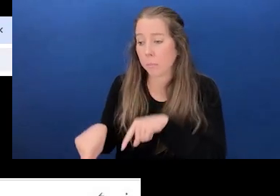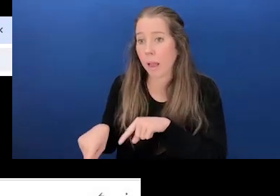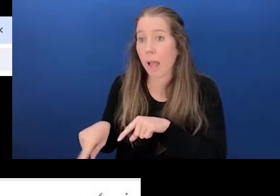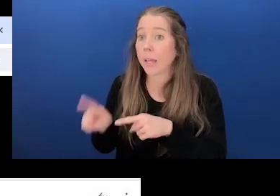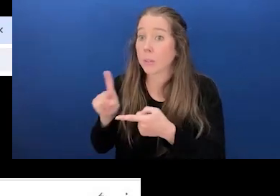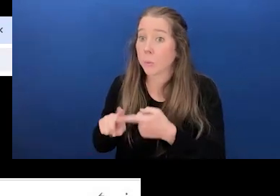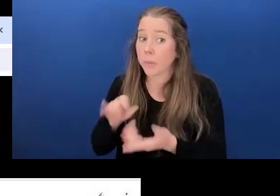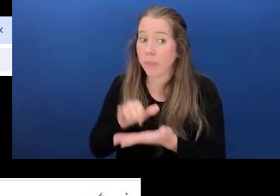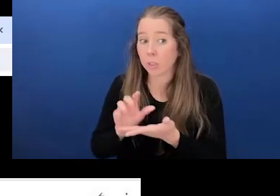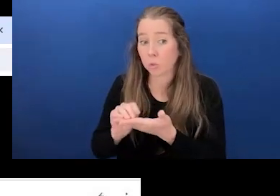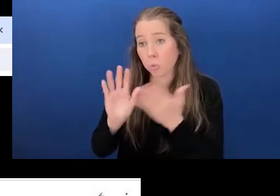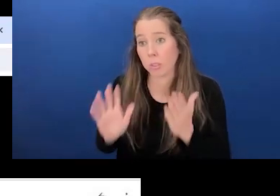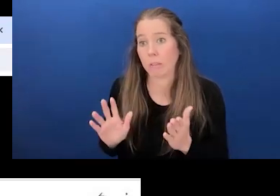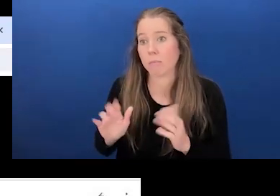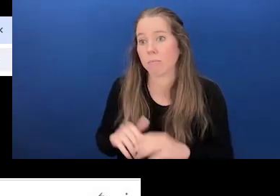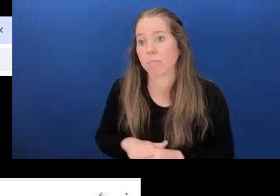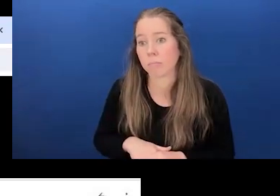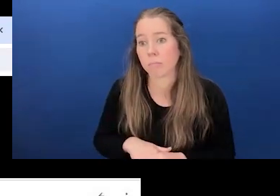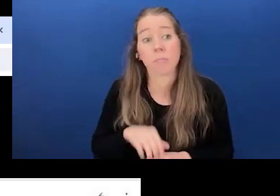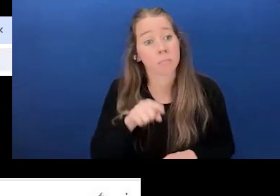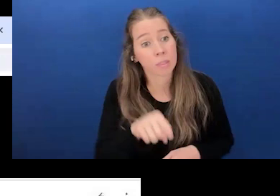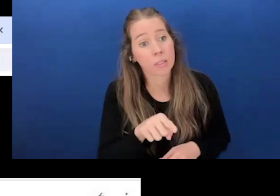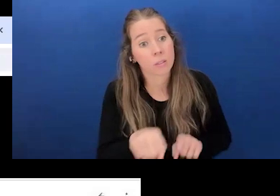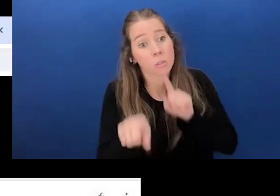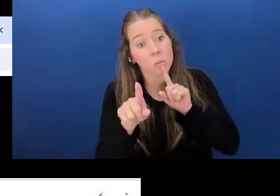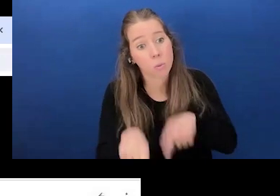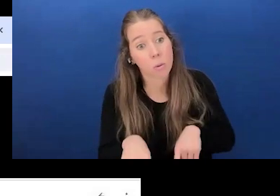to the student. And this is the reply